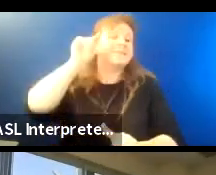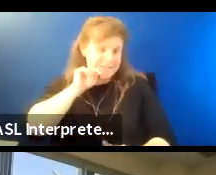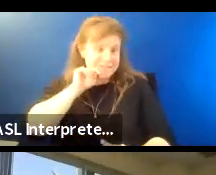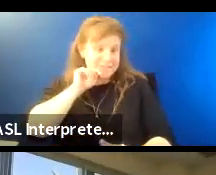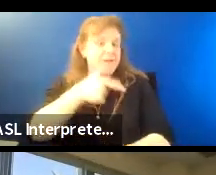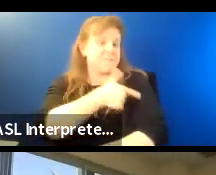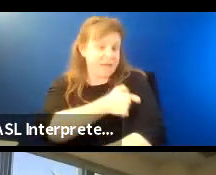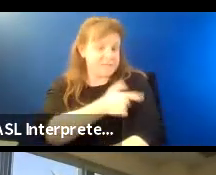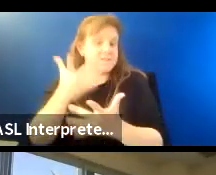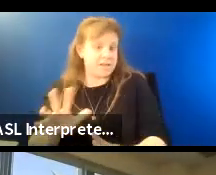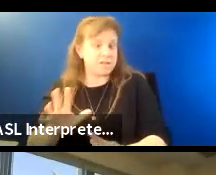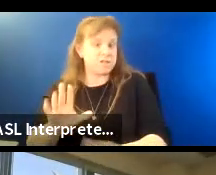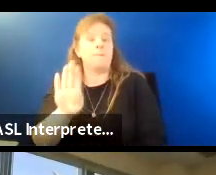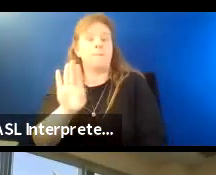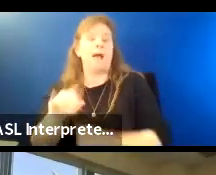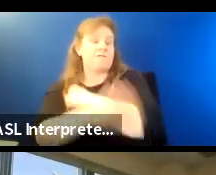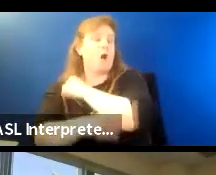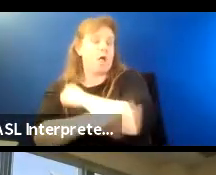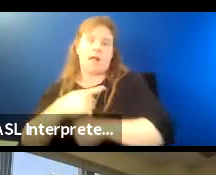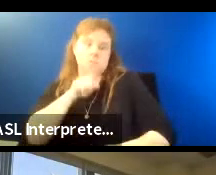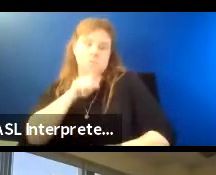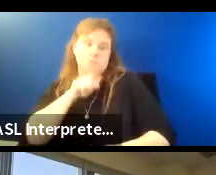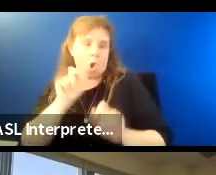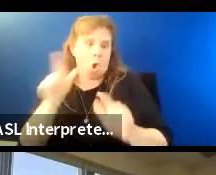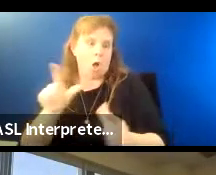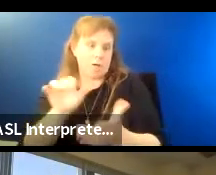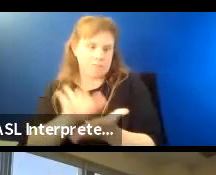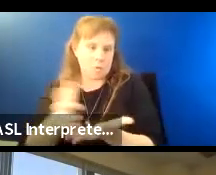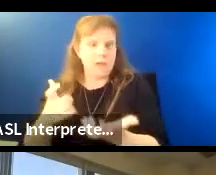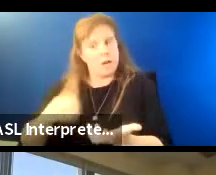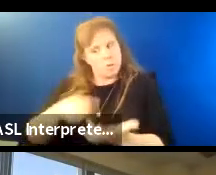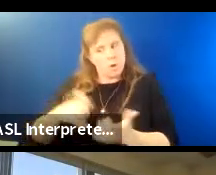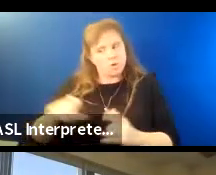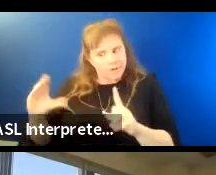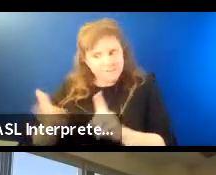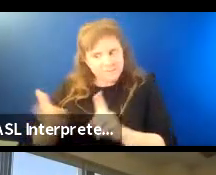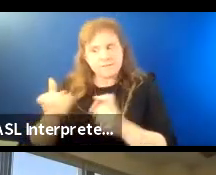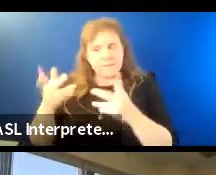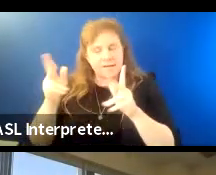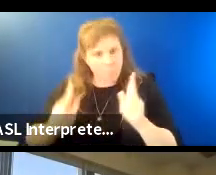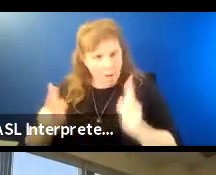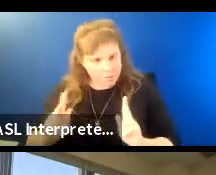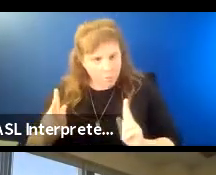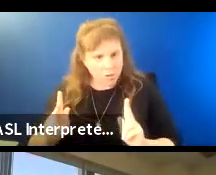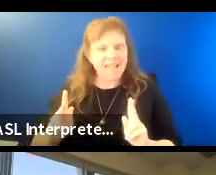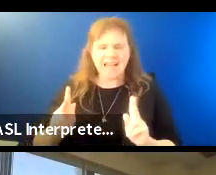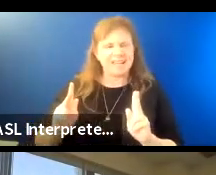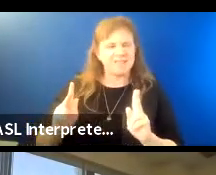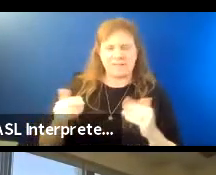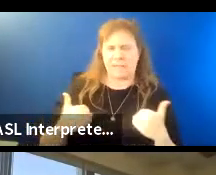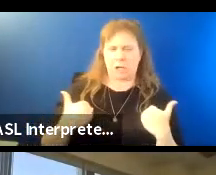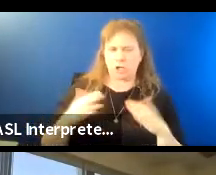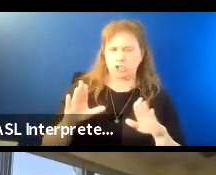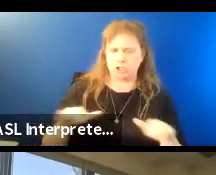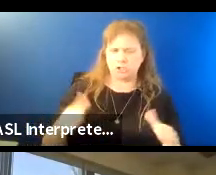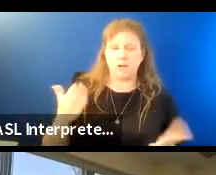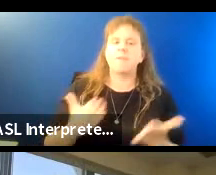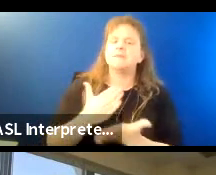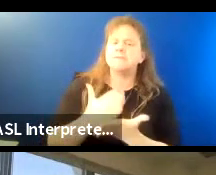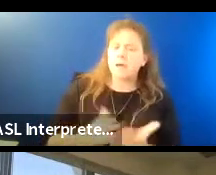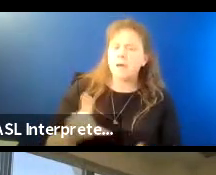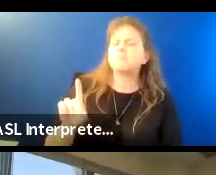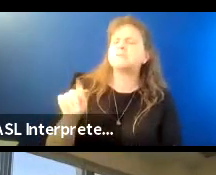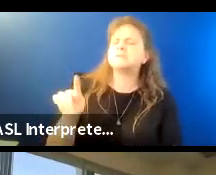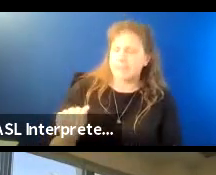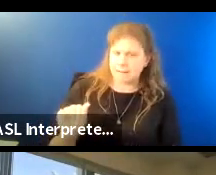fall, certainly all that want it, and we'll hope to convince as many of them as possible. And then even our younger children, there may be some data and